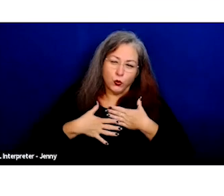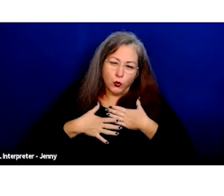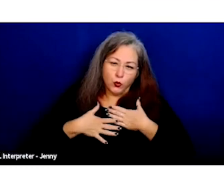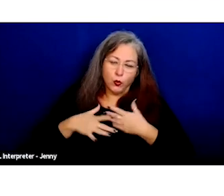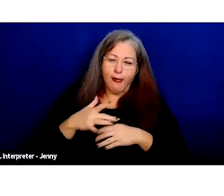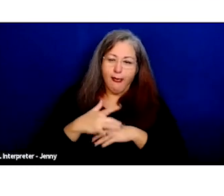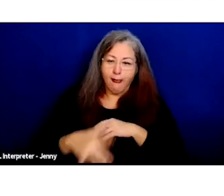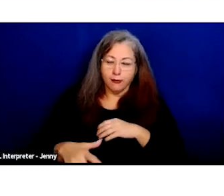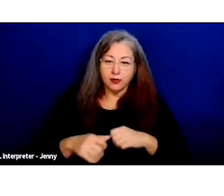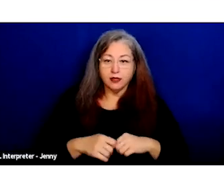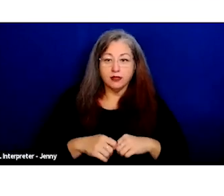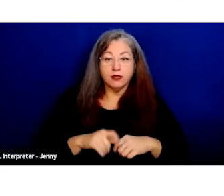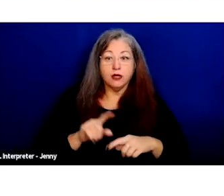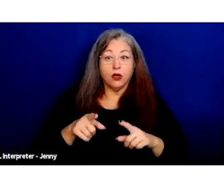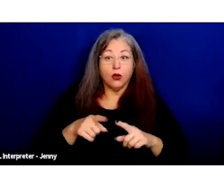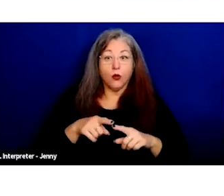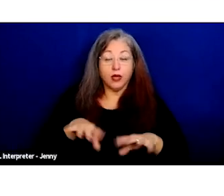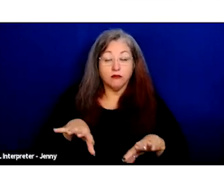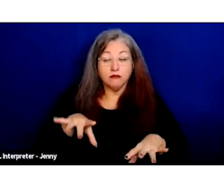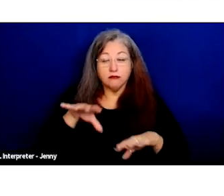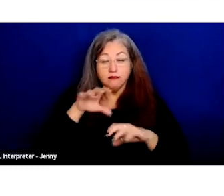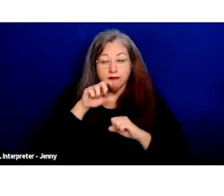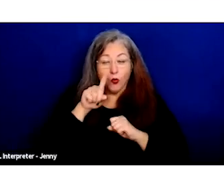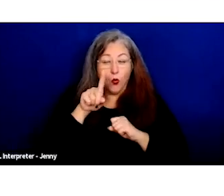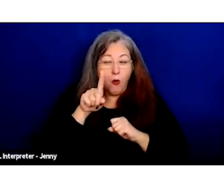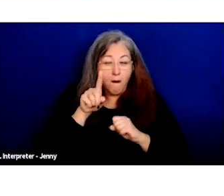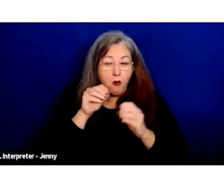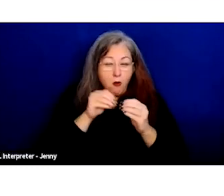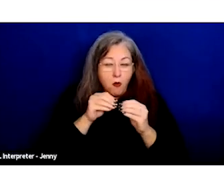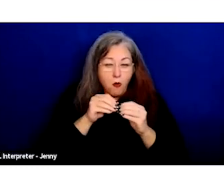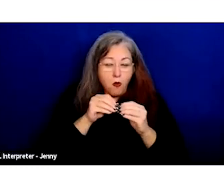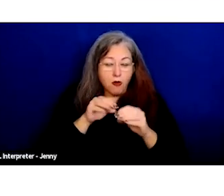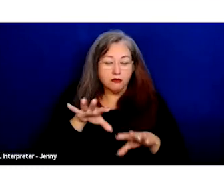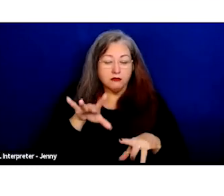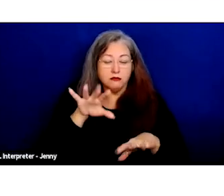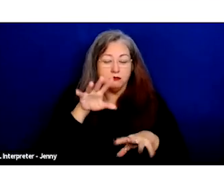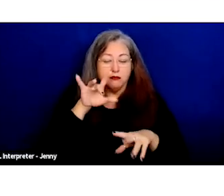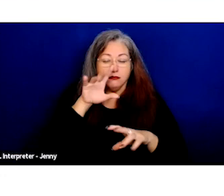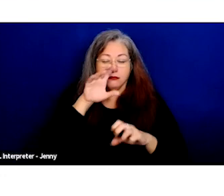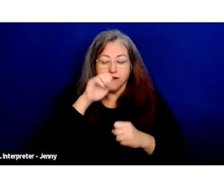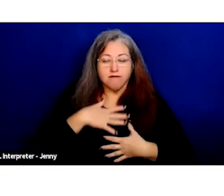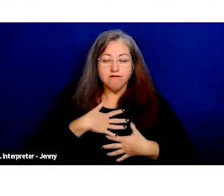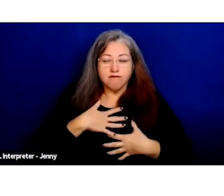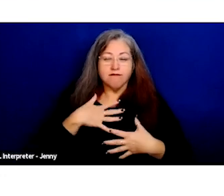And as you draw the breath in one more time,